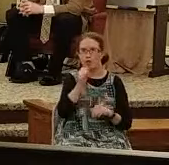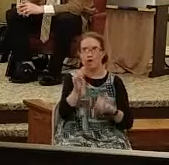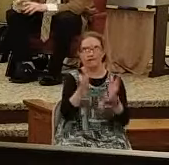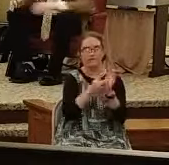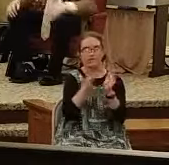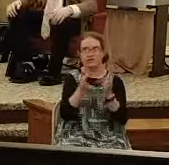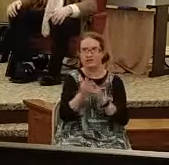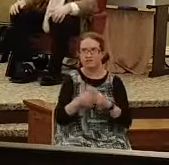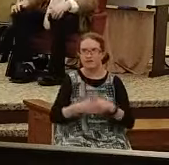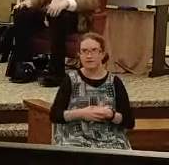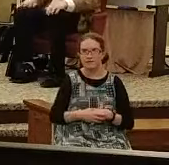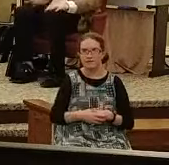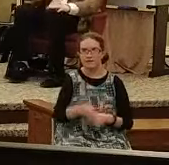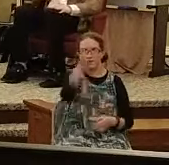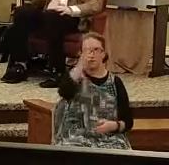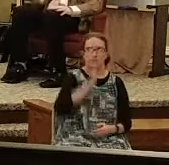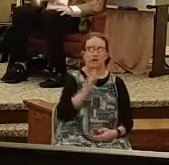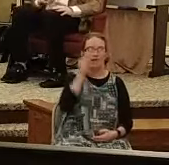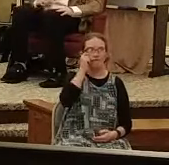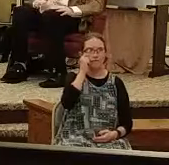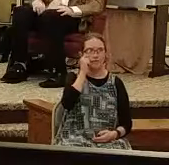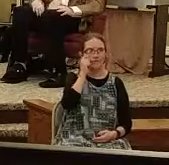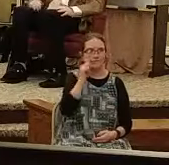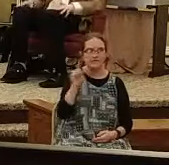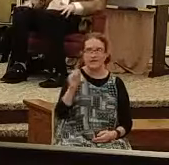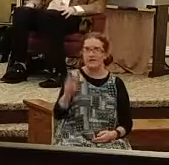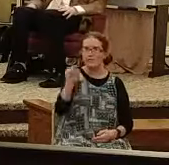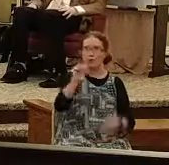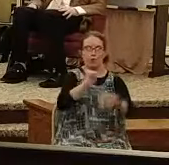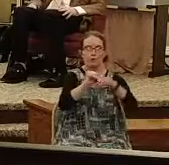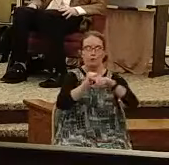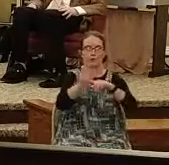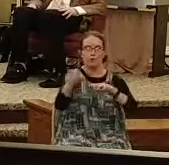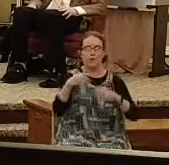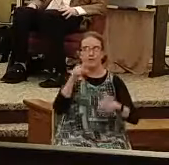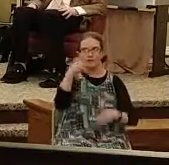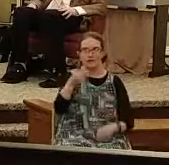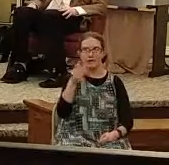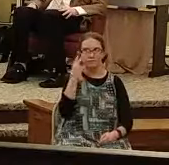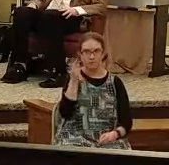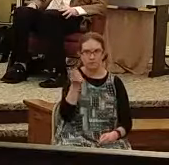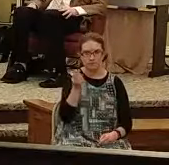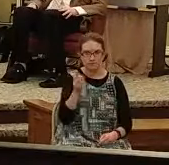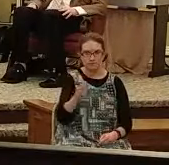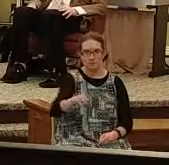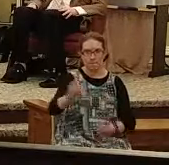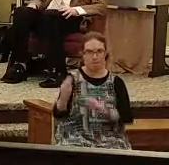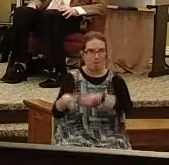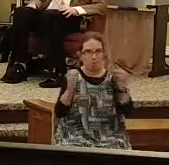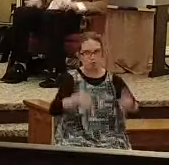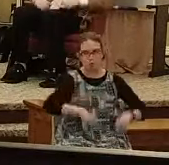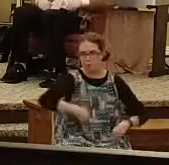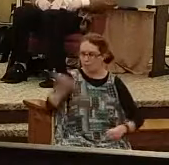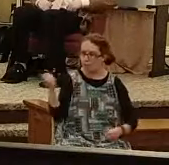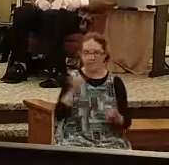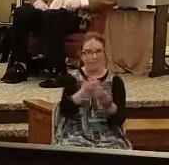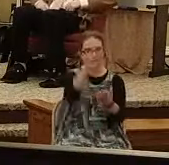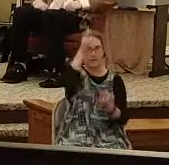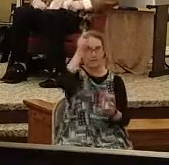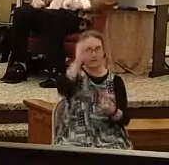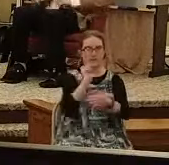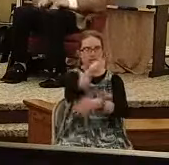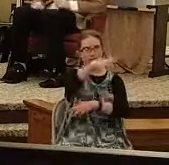Jesus. He was God in the flesh. He didn't need no training. All he had to say was, look, you better move on over here. I'm fixing to kick you on the